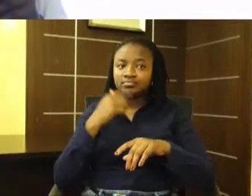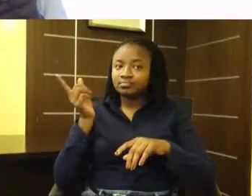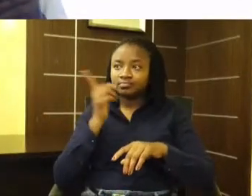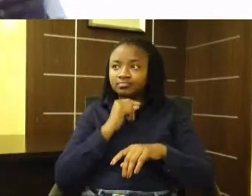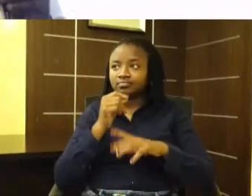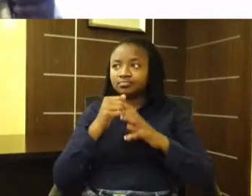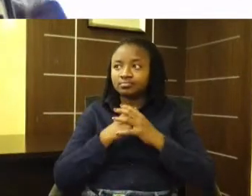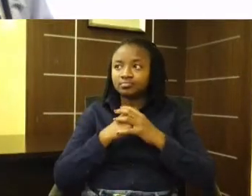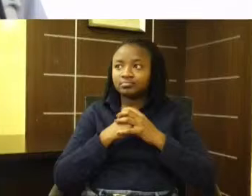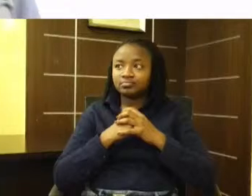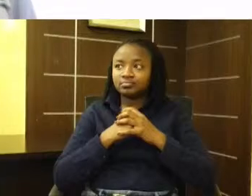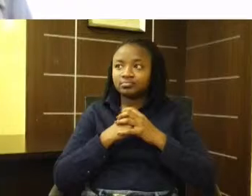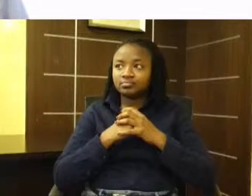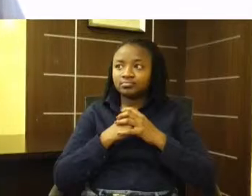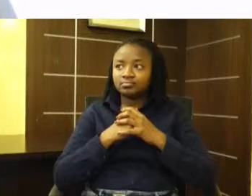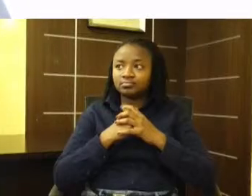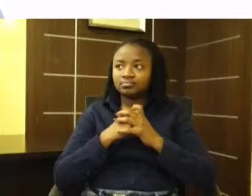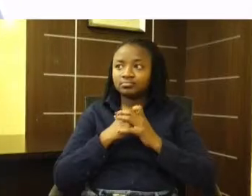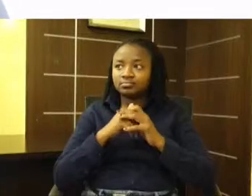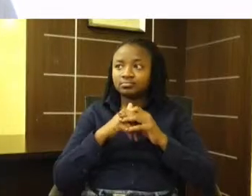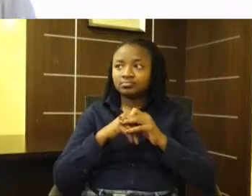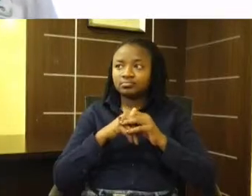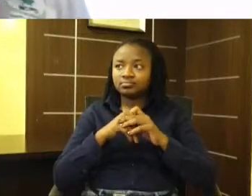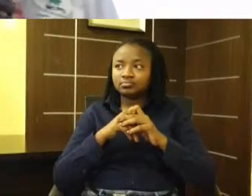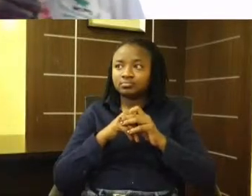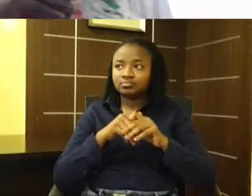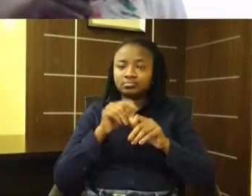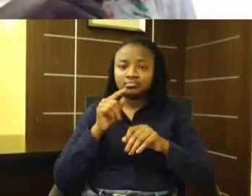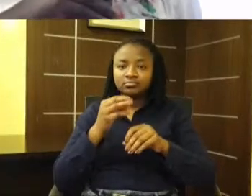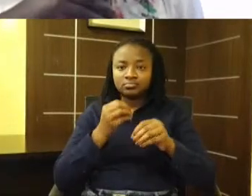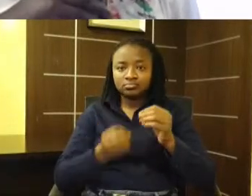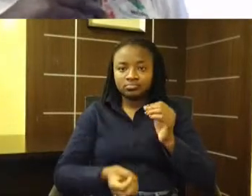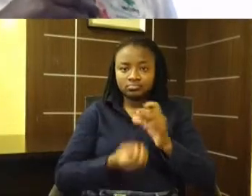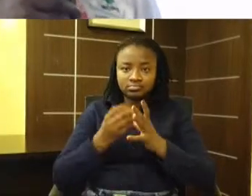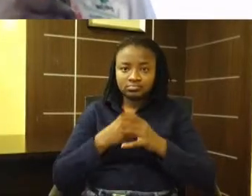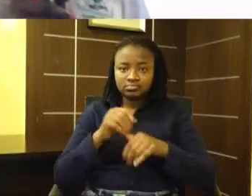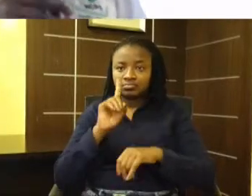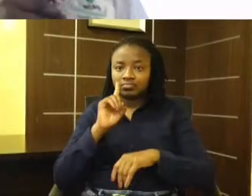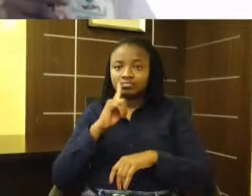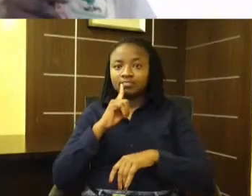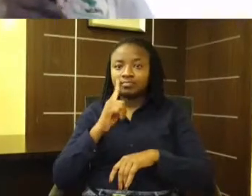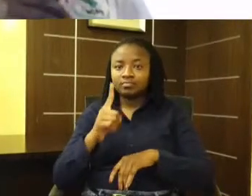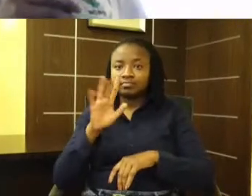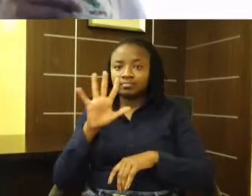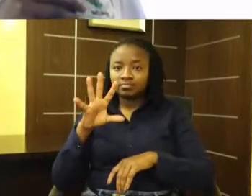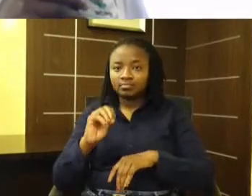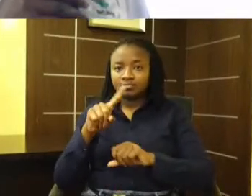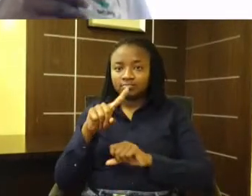nimemaliza. He was to craft 150 questions on nutrition.